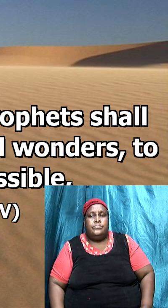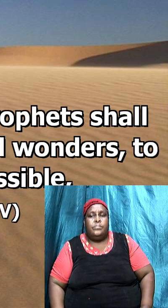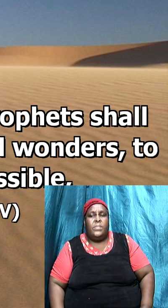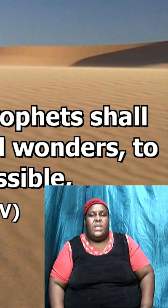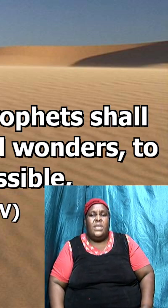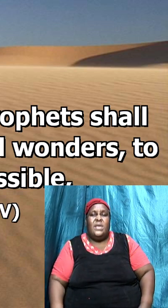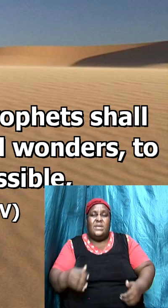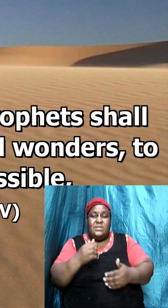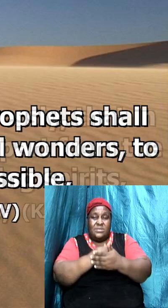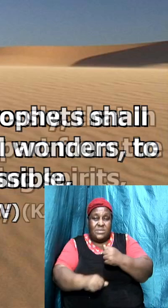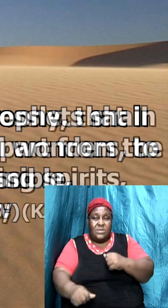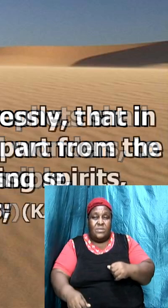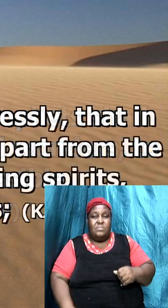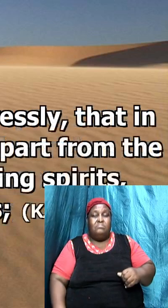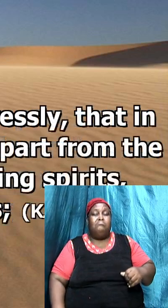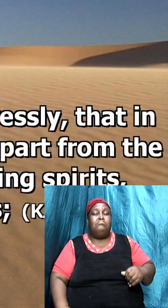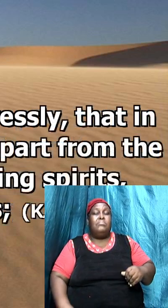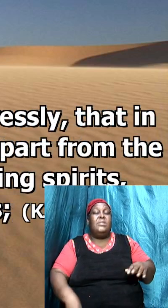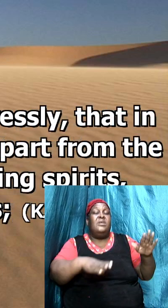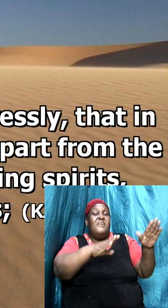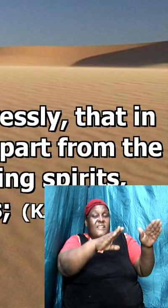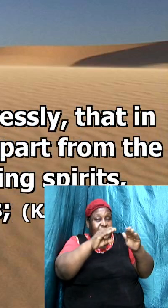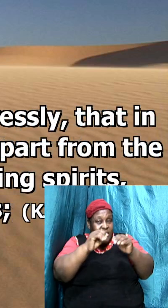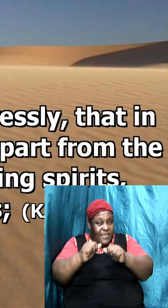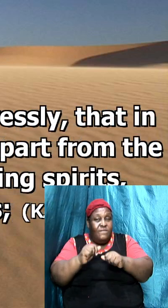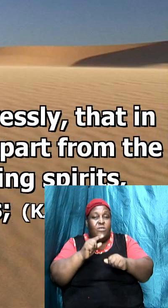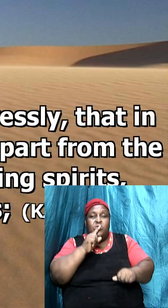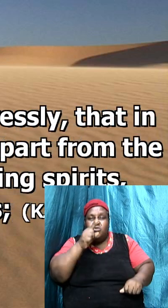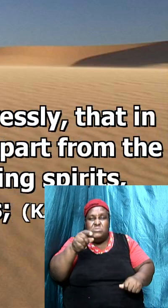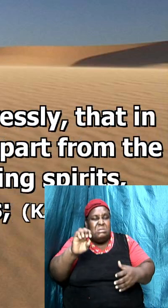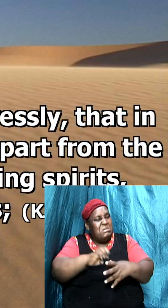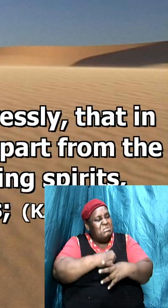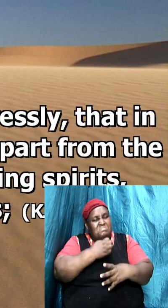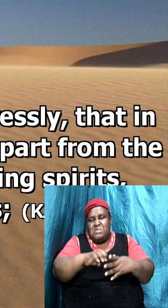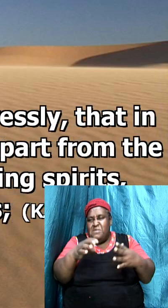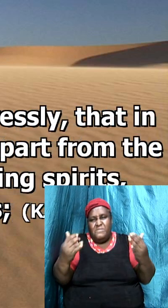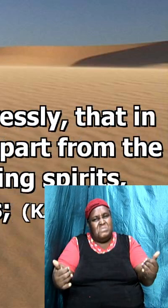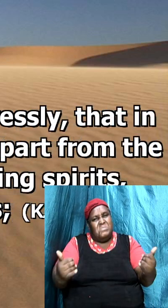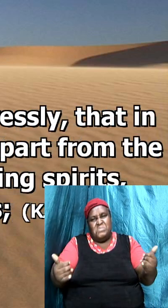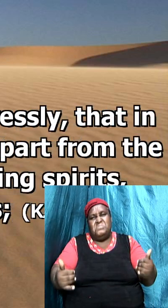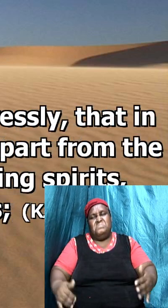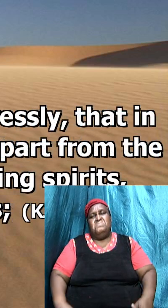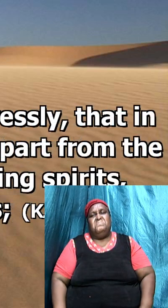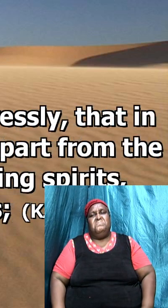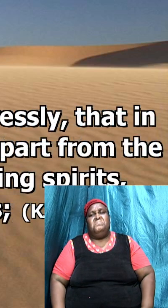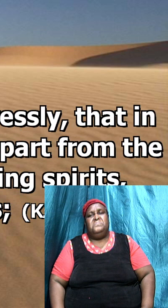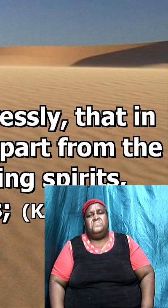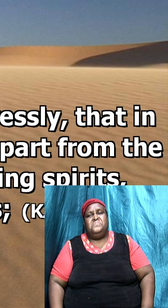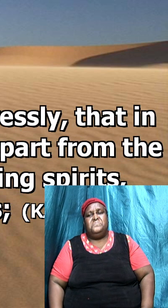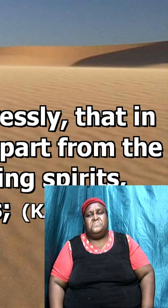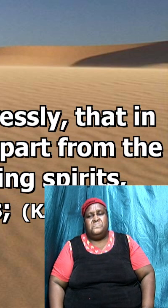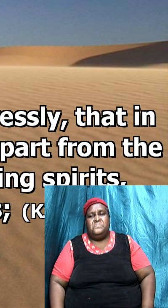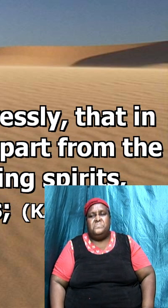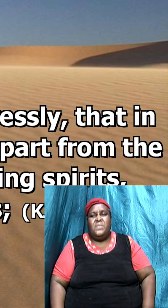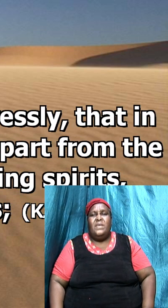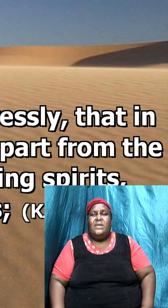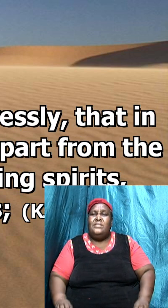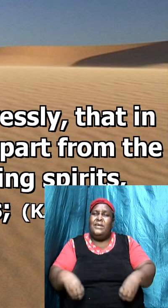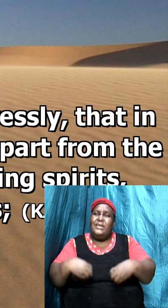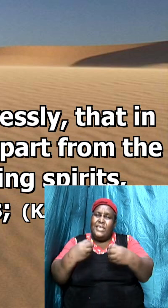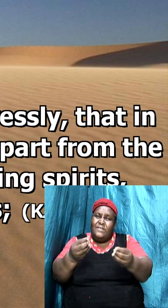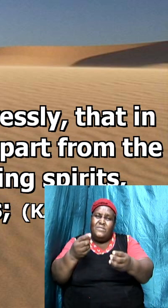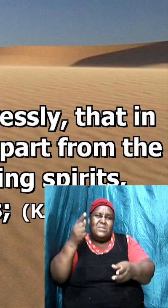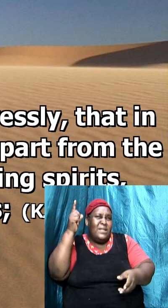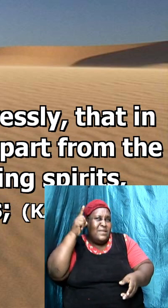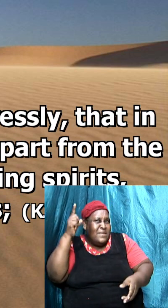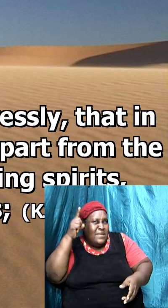some are departing from the faith. Even now, because they are giving heed